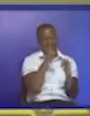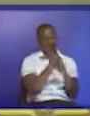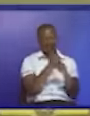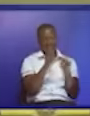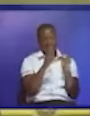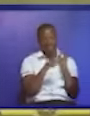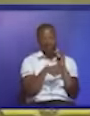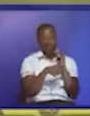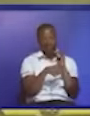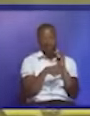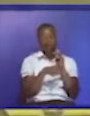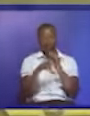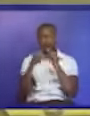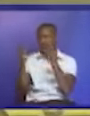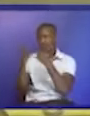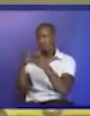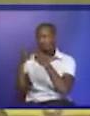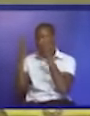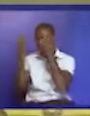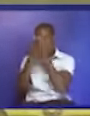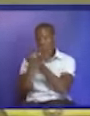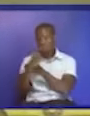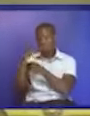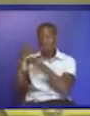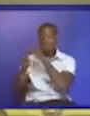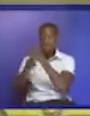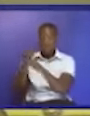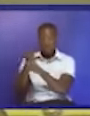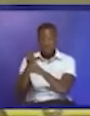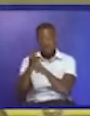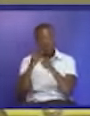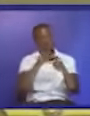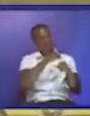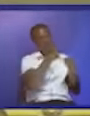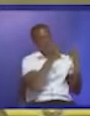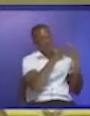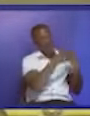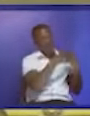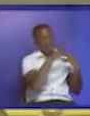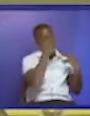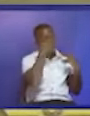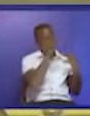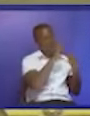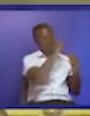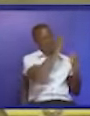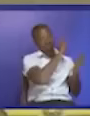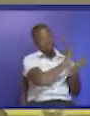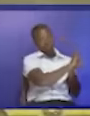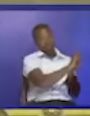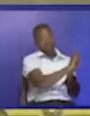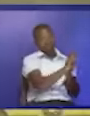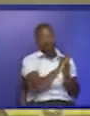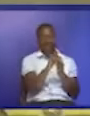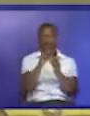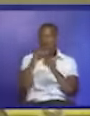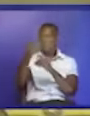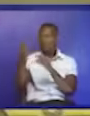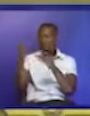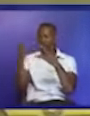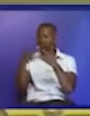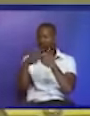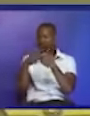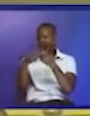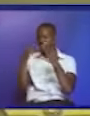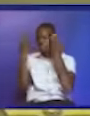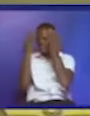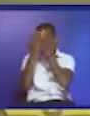dark for 1 year. Imagine another room that has been dark for 1 week. And imagine another room that has been